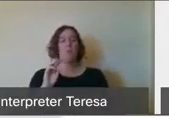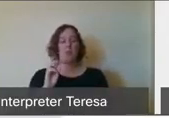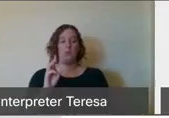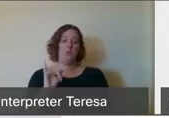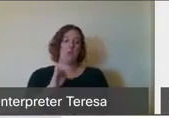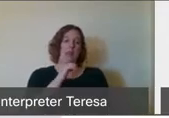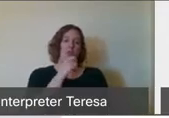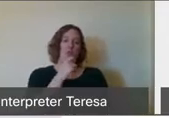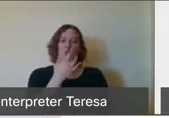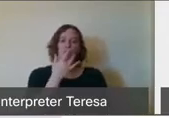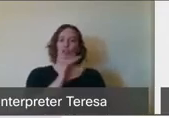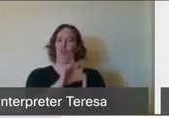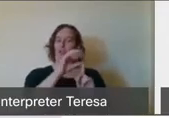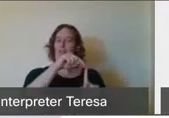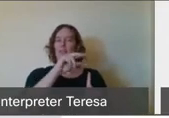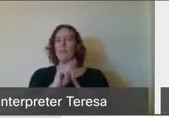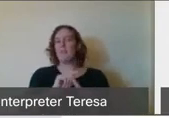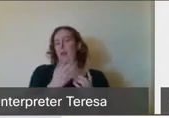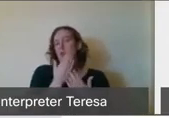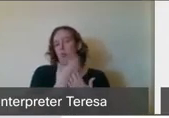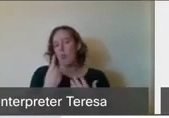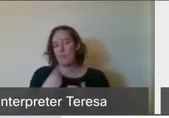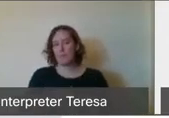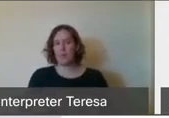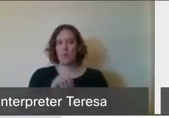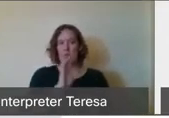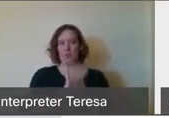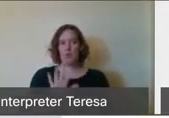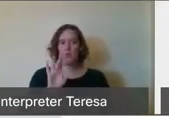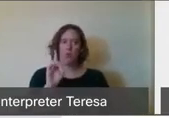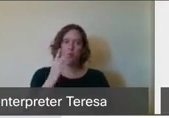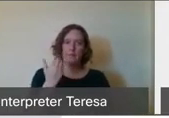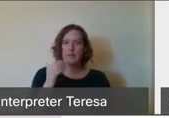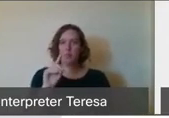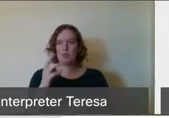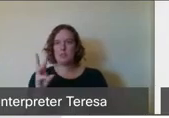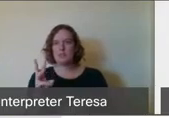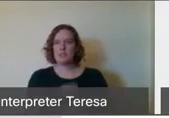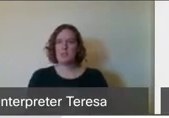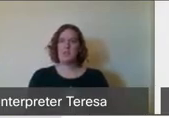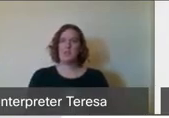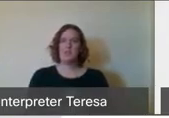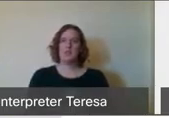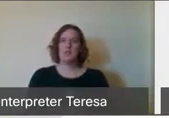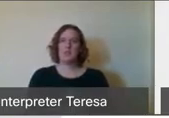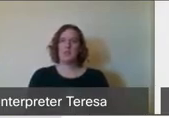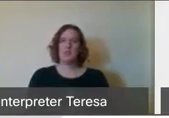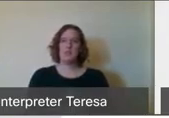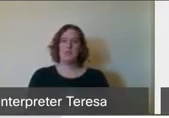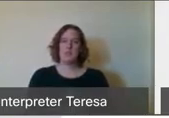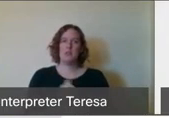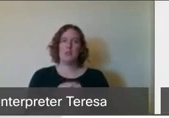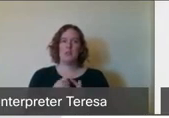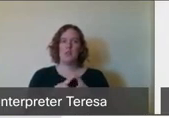one. Okay, so we've been around 115, 116, a couple more people, and then we'll just get started knowing